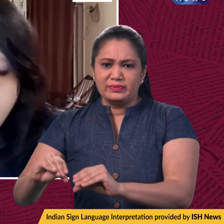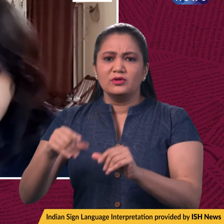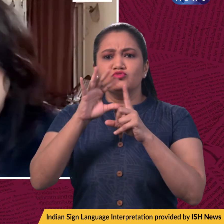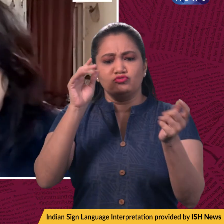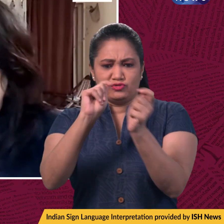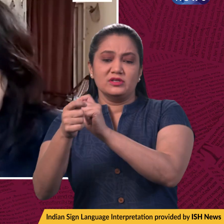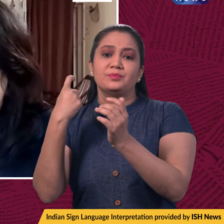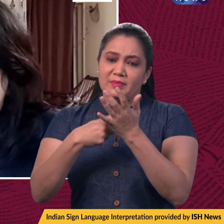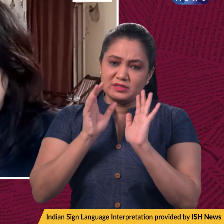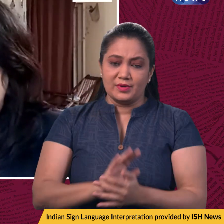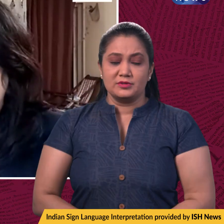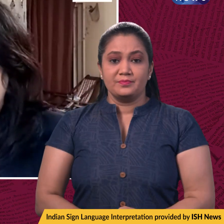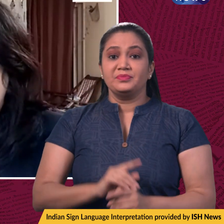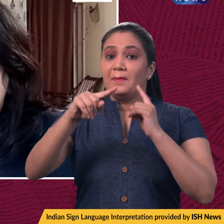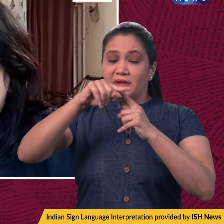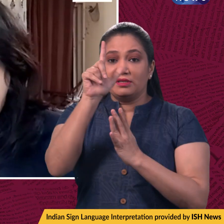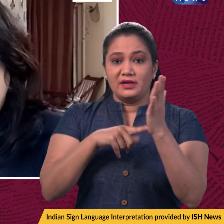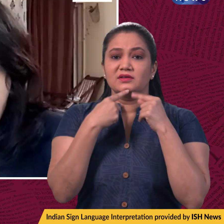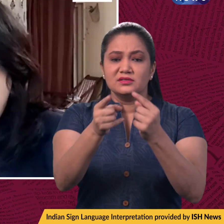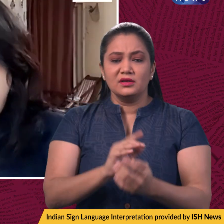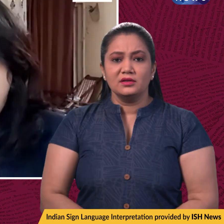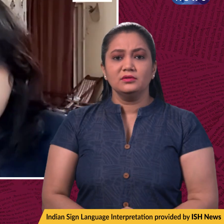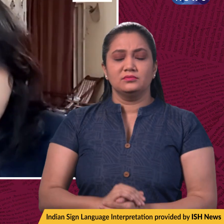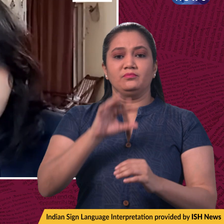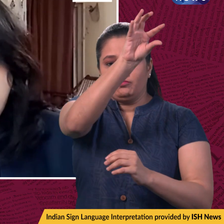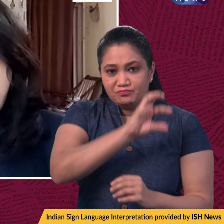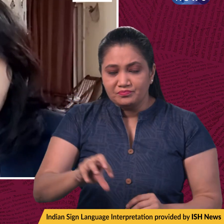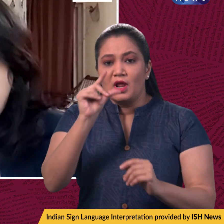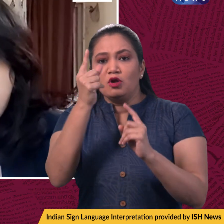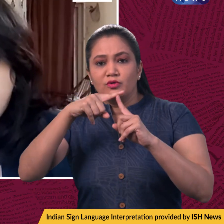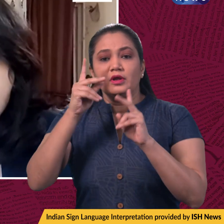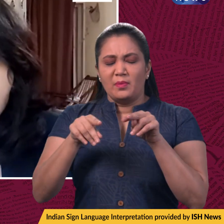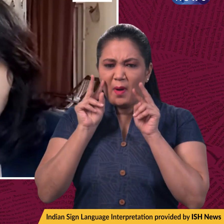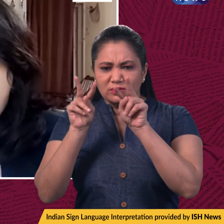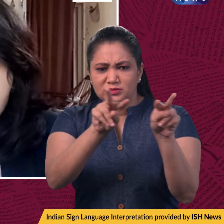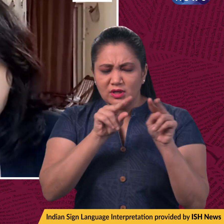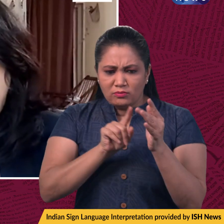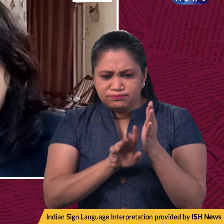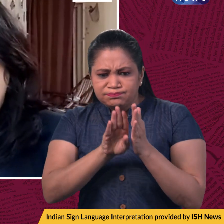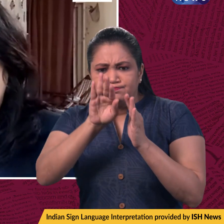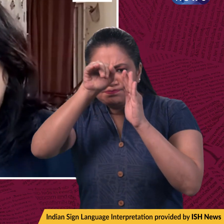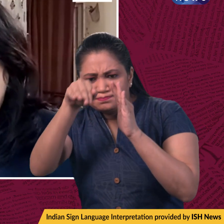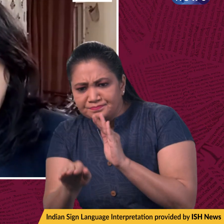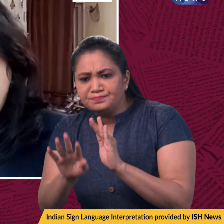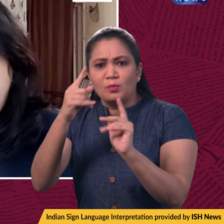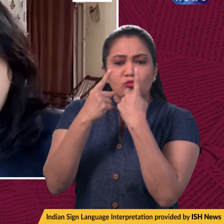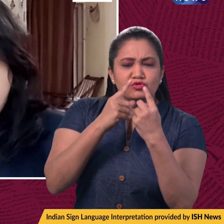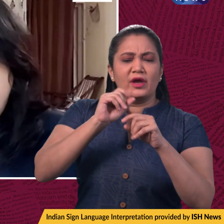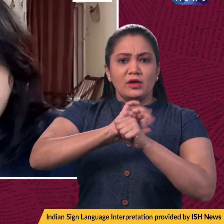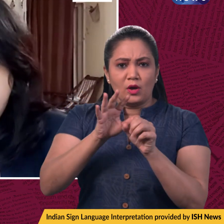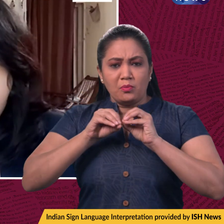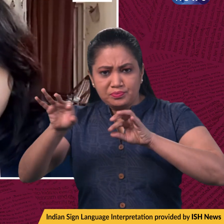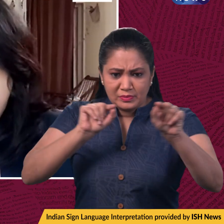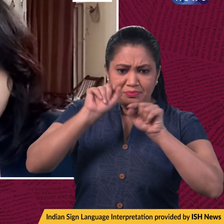declining trend. Now, this letter, however, said that states or union territories must continue monitoring the trajectory of cases